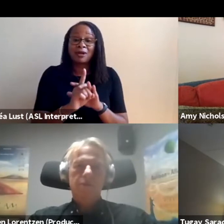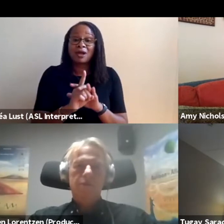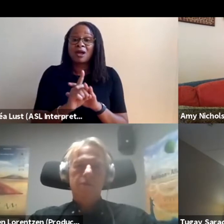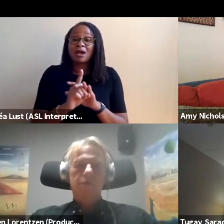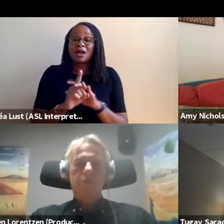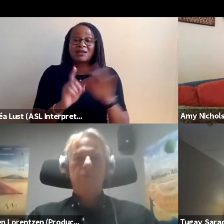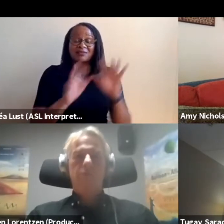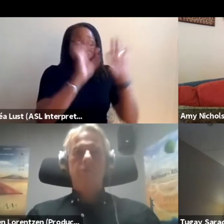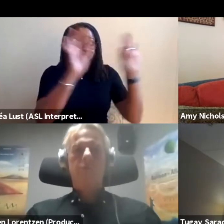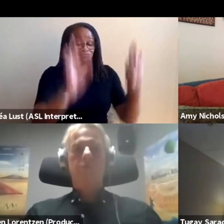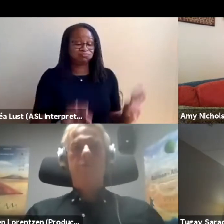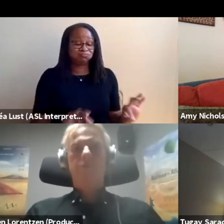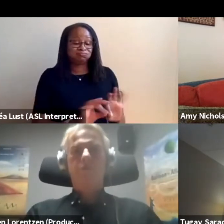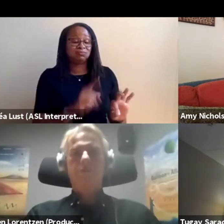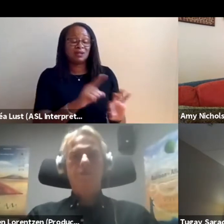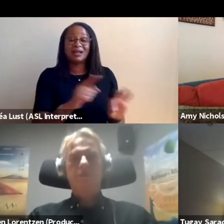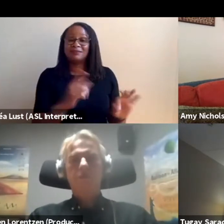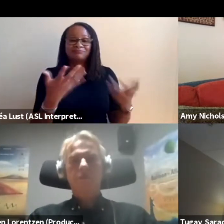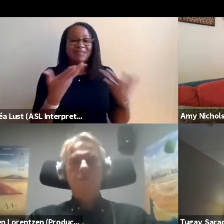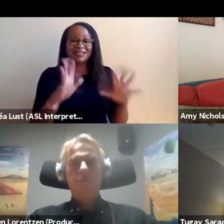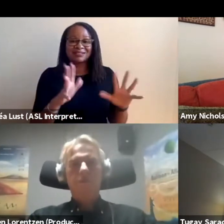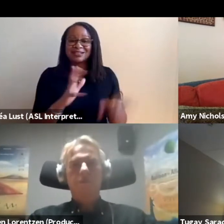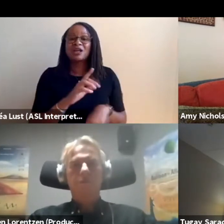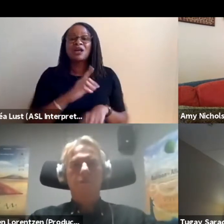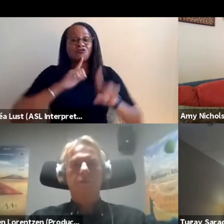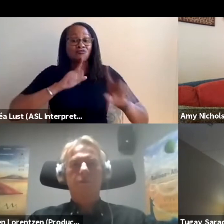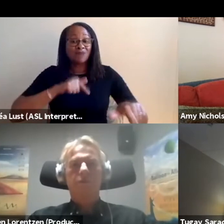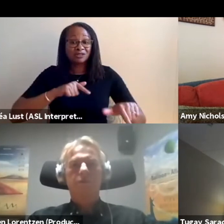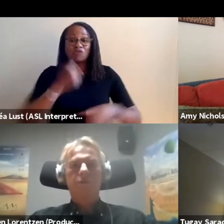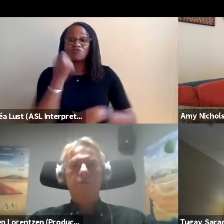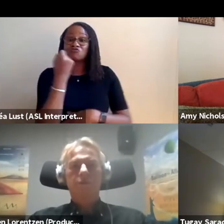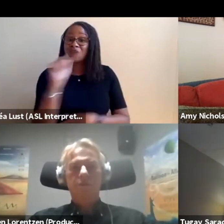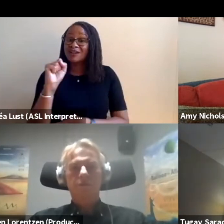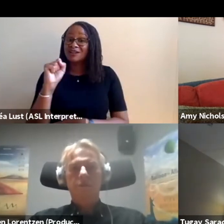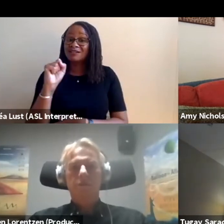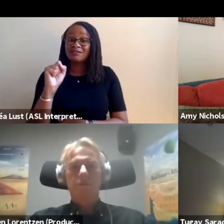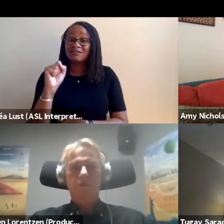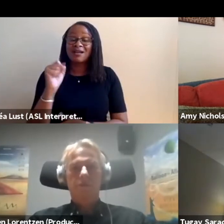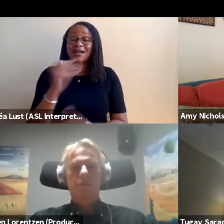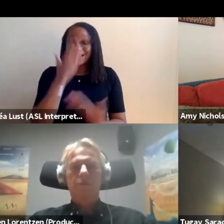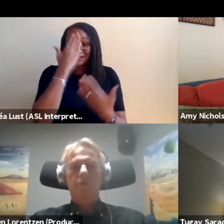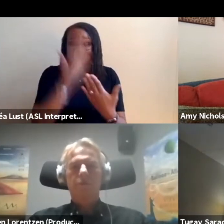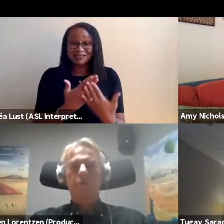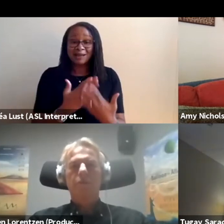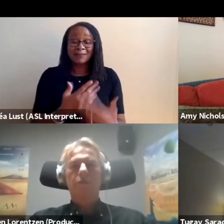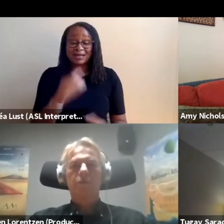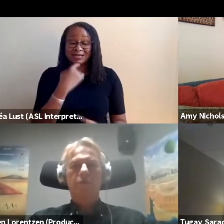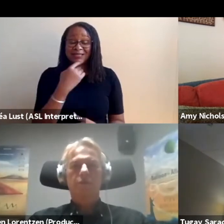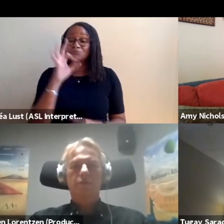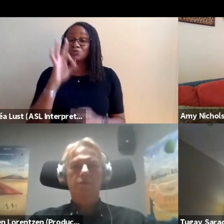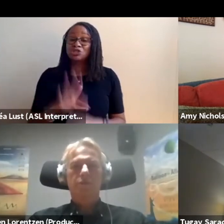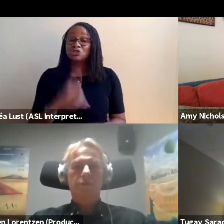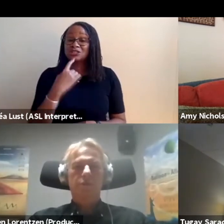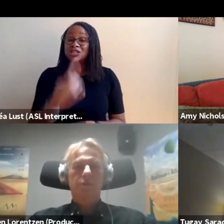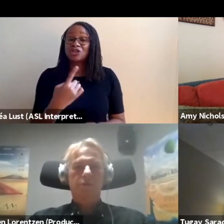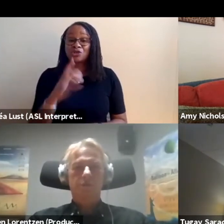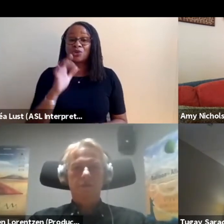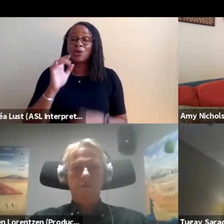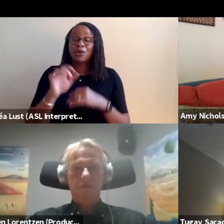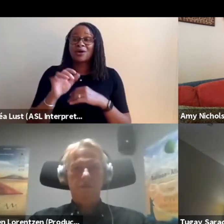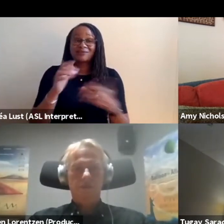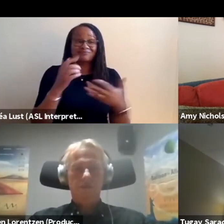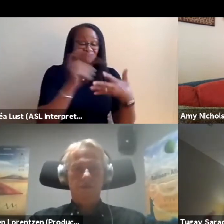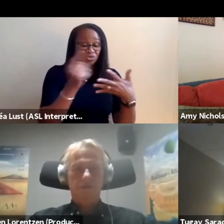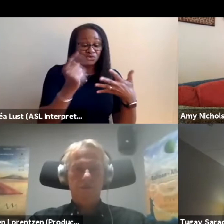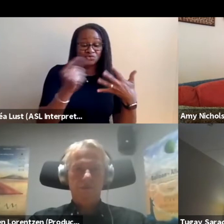of radical Islamists and preachers that tell you, oh, do this and that, and then your homosexuality will go